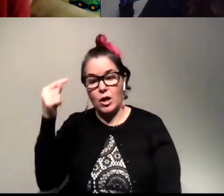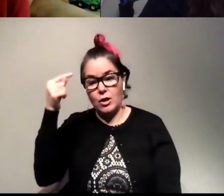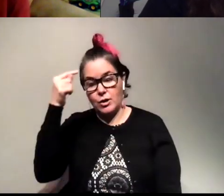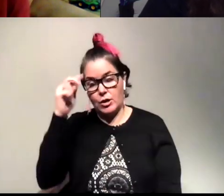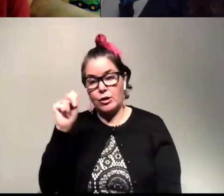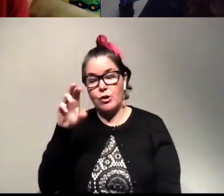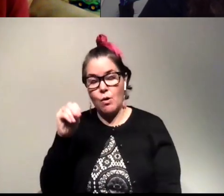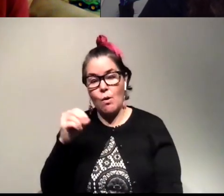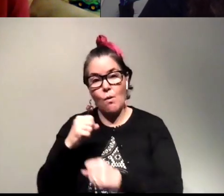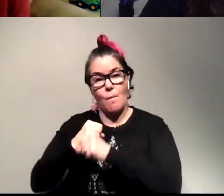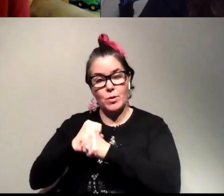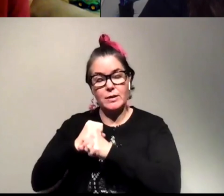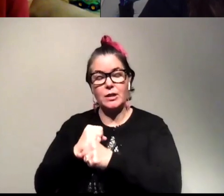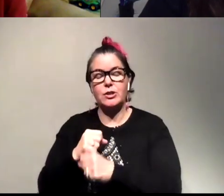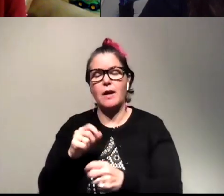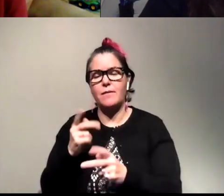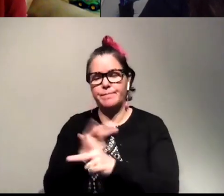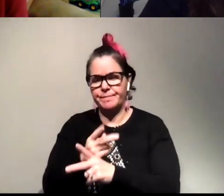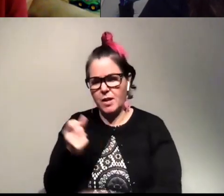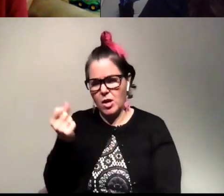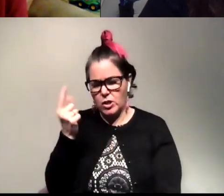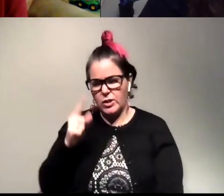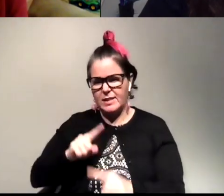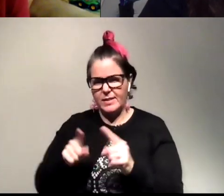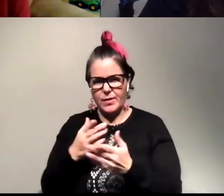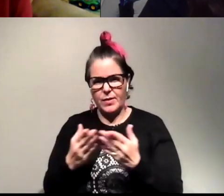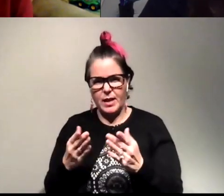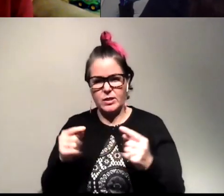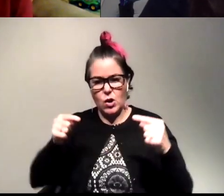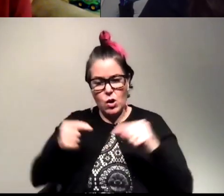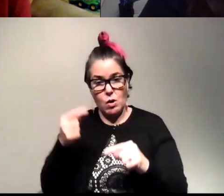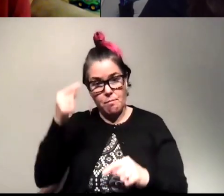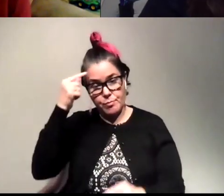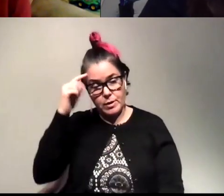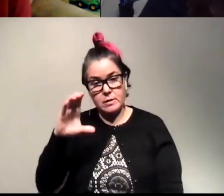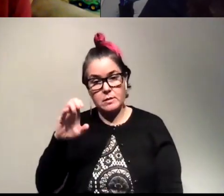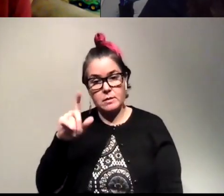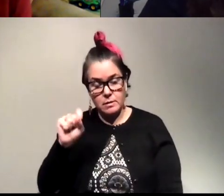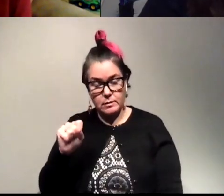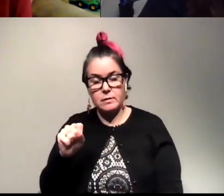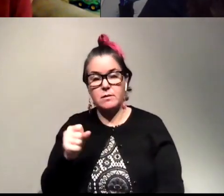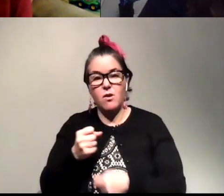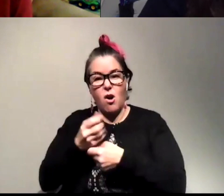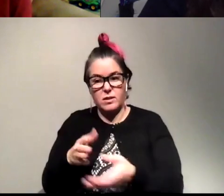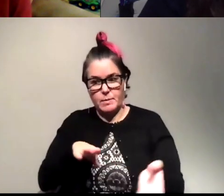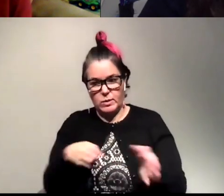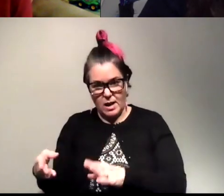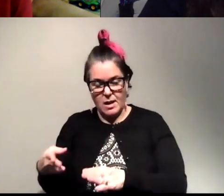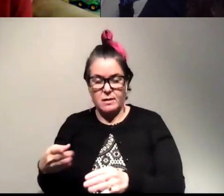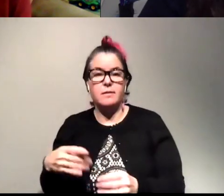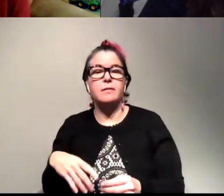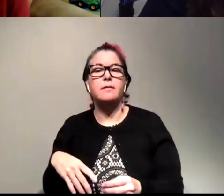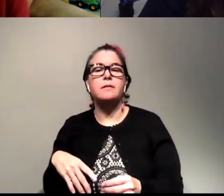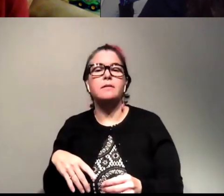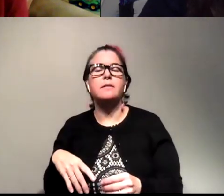is understanding what are the different things that hurt brain cells and make them start to die, and what are the